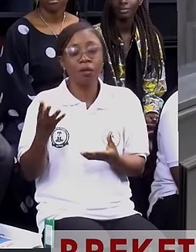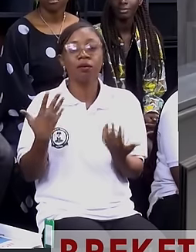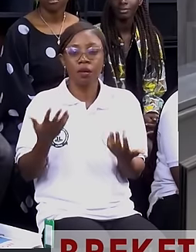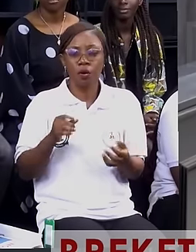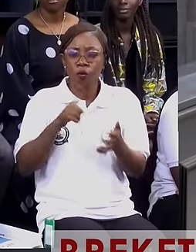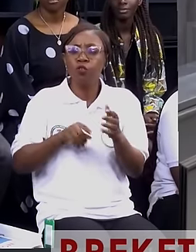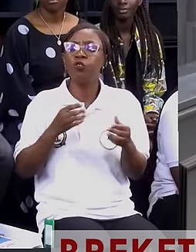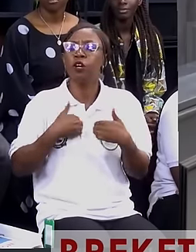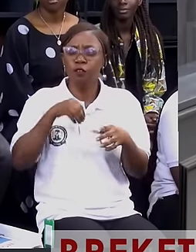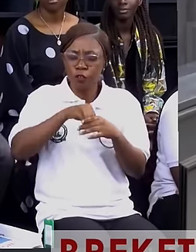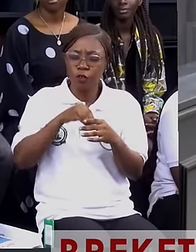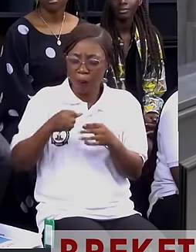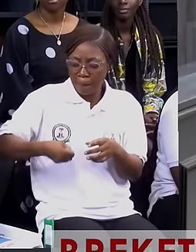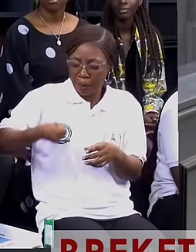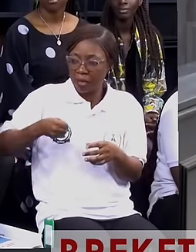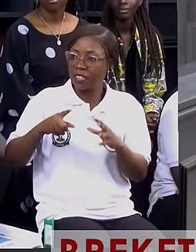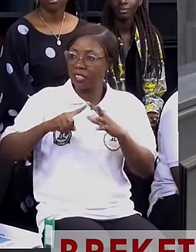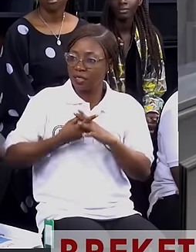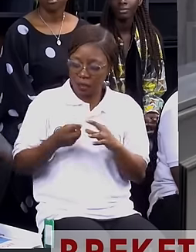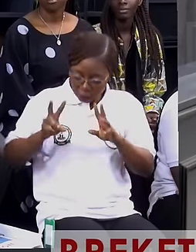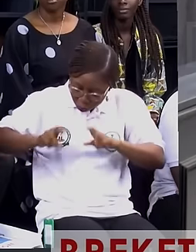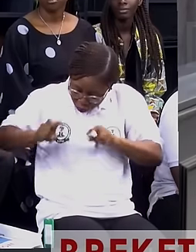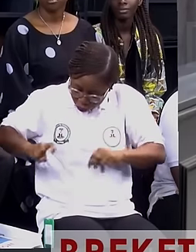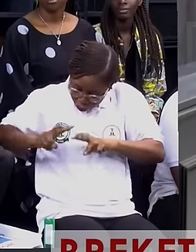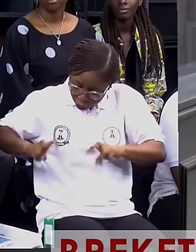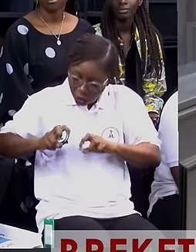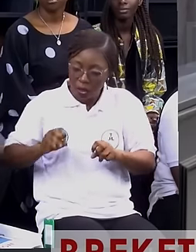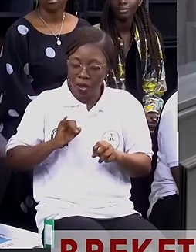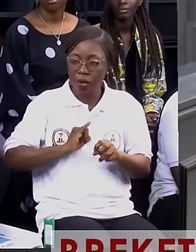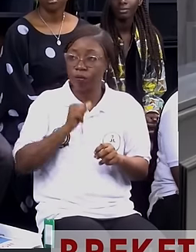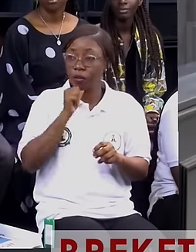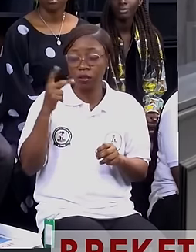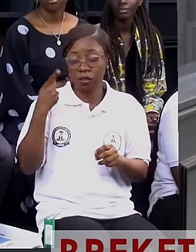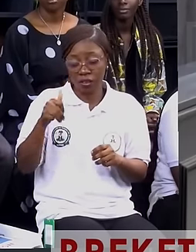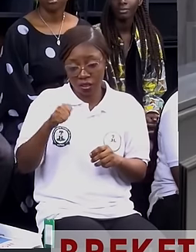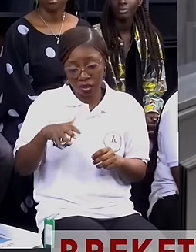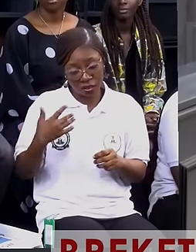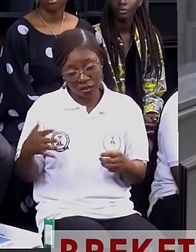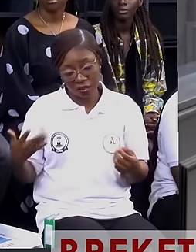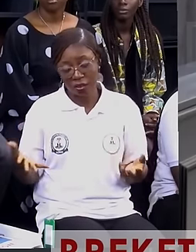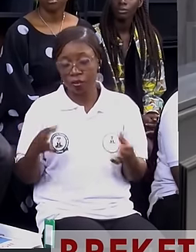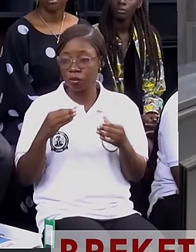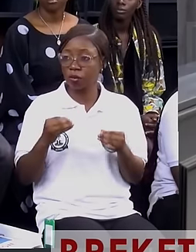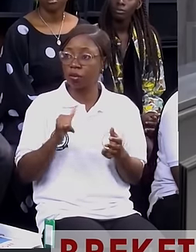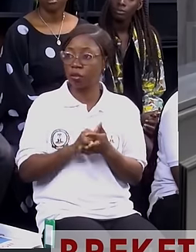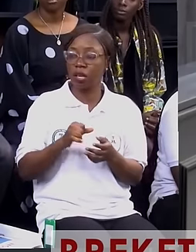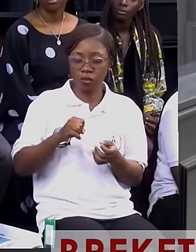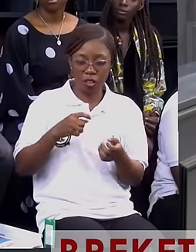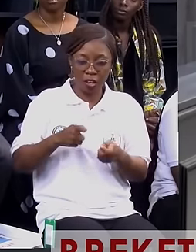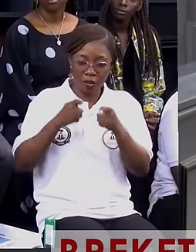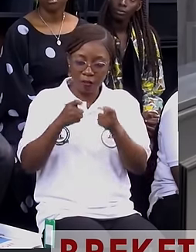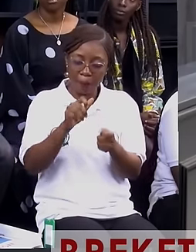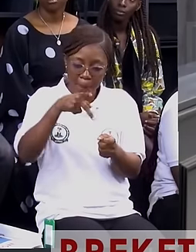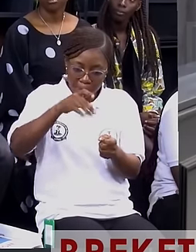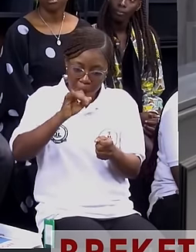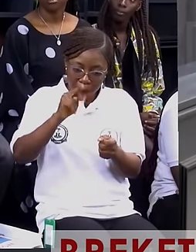I opened and they started searching it. I was there, I'm not seeing anything. So they said I should give them the pin to my